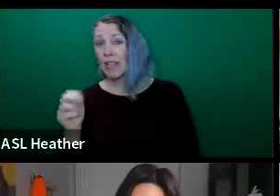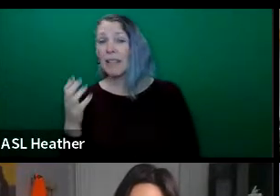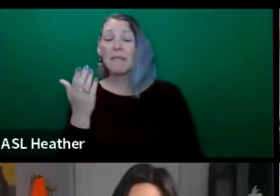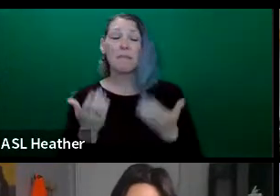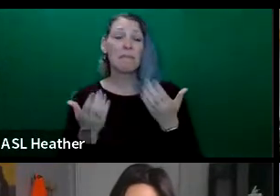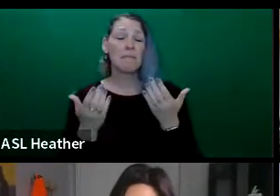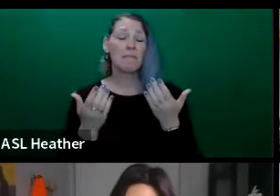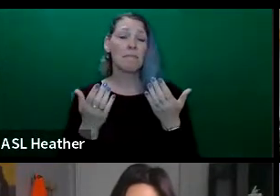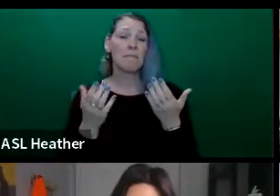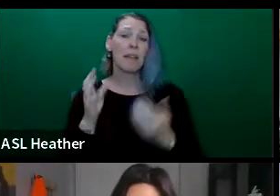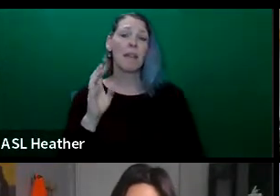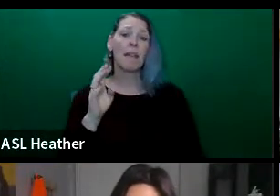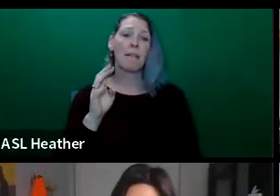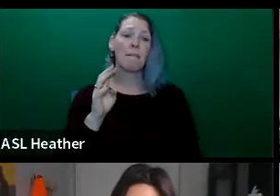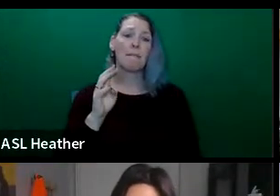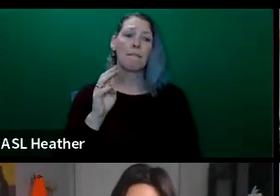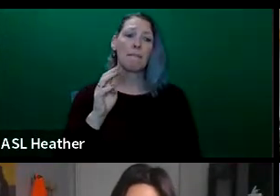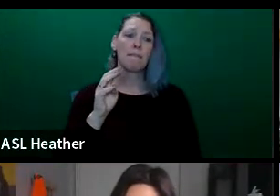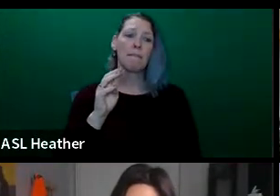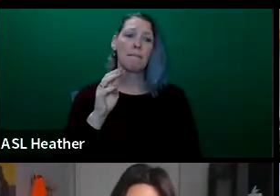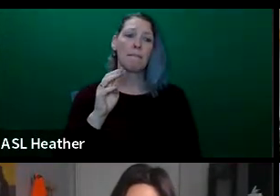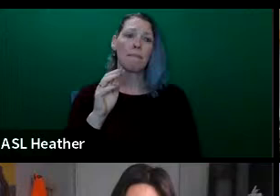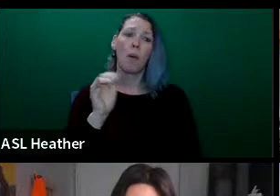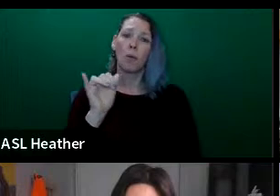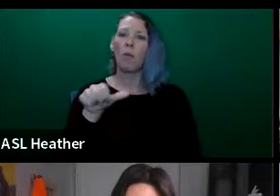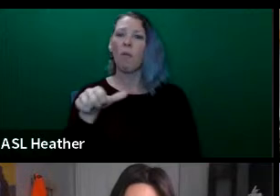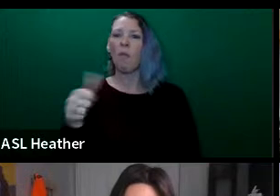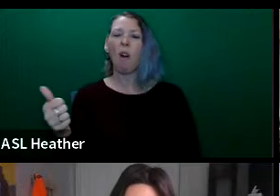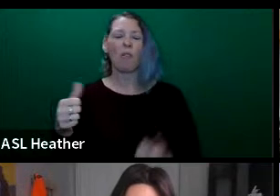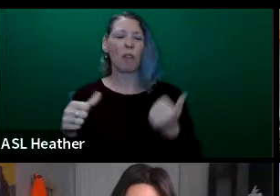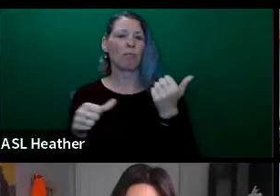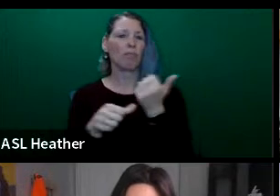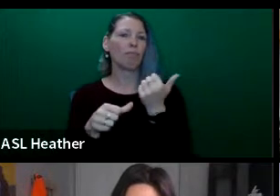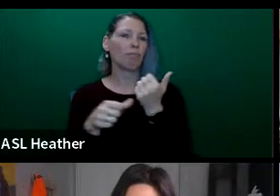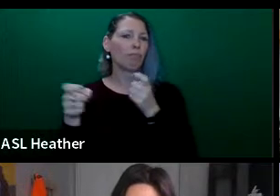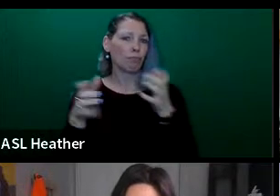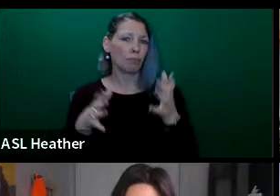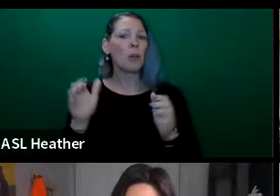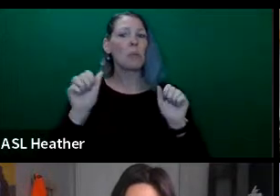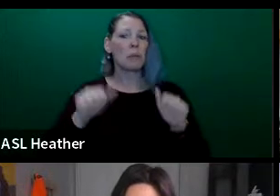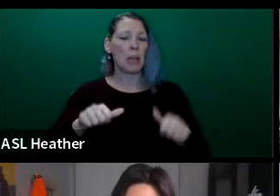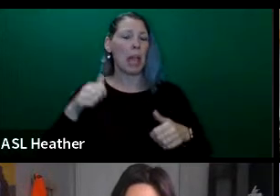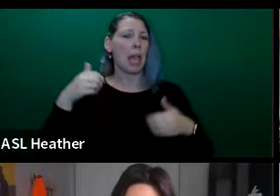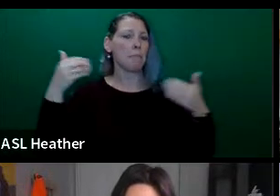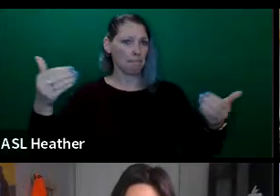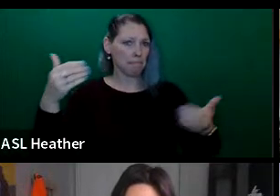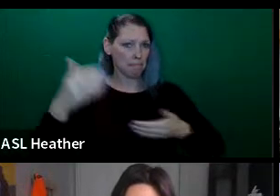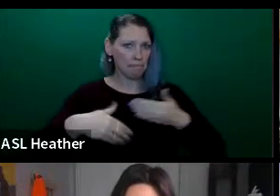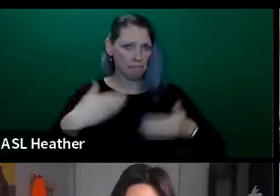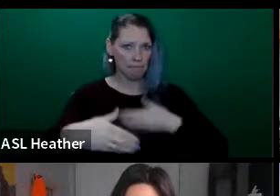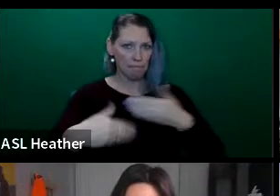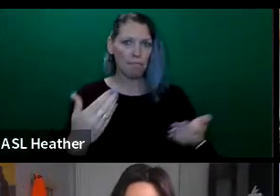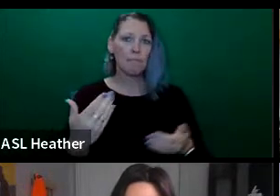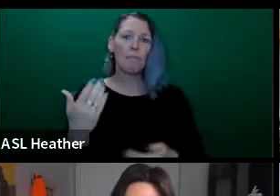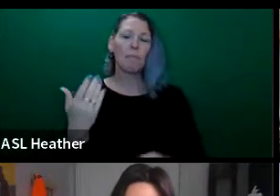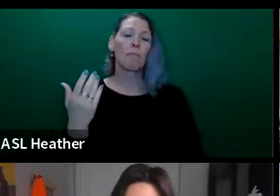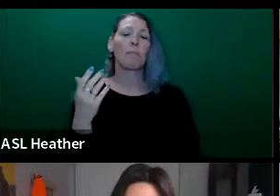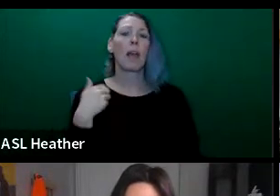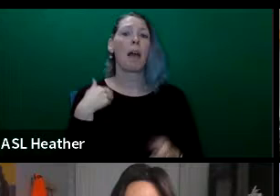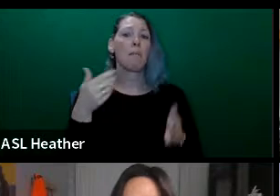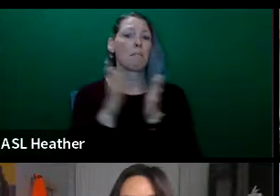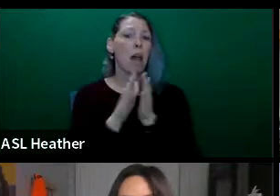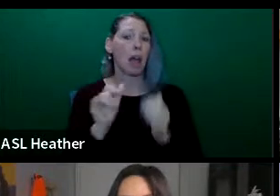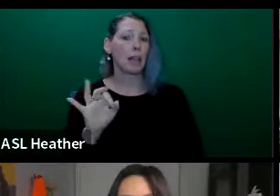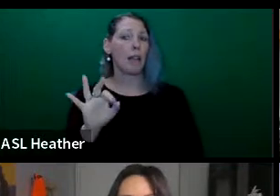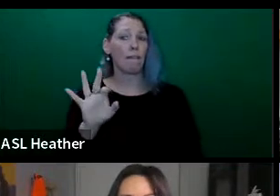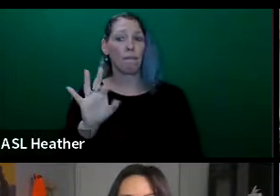program administrators, on the call as well. So we are able to proceed. And I would ask if